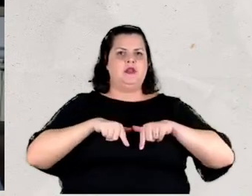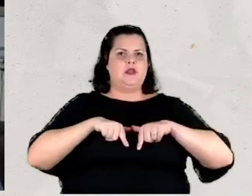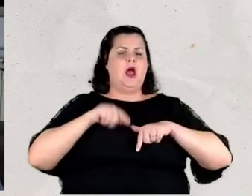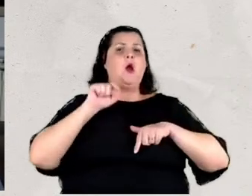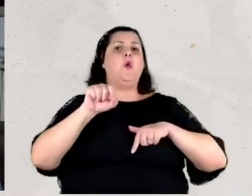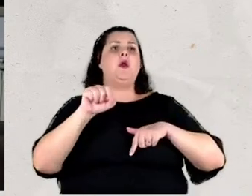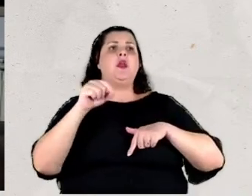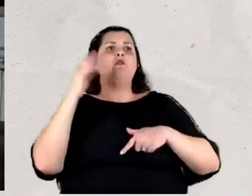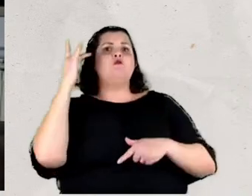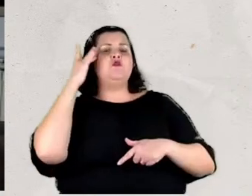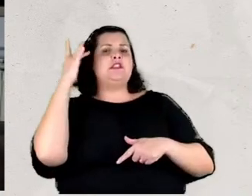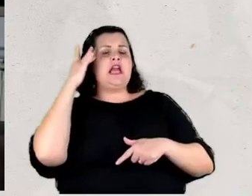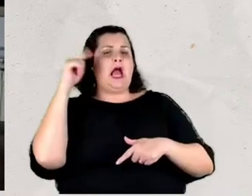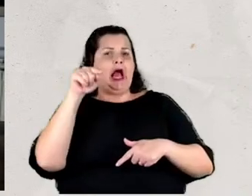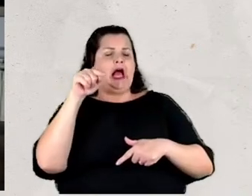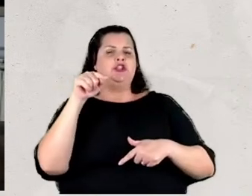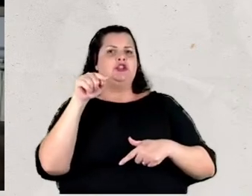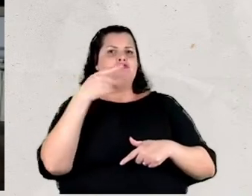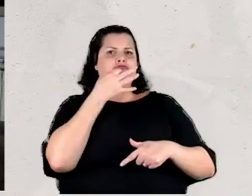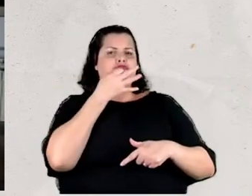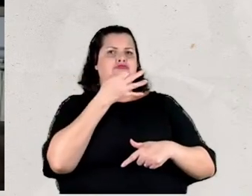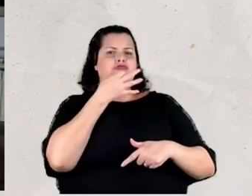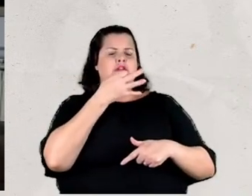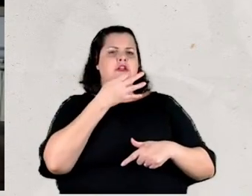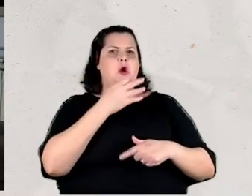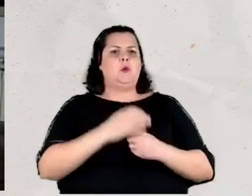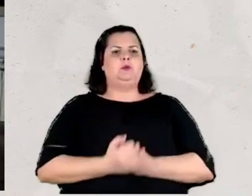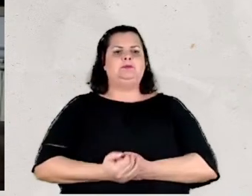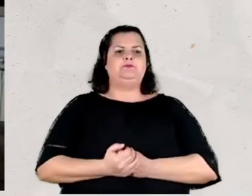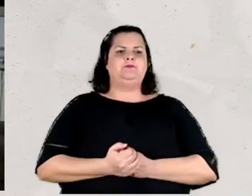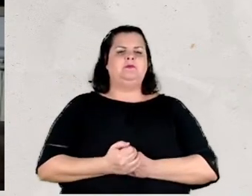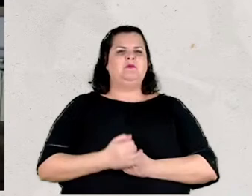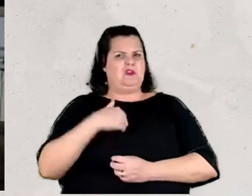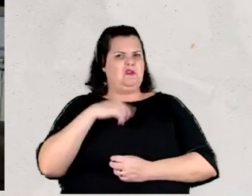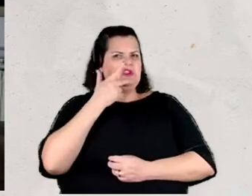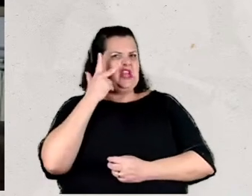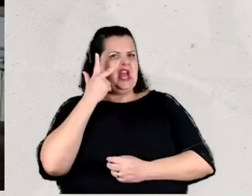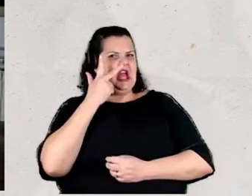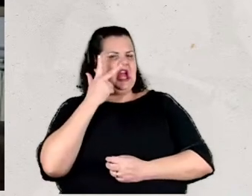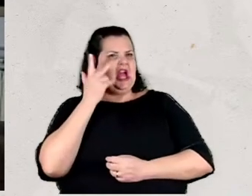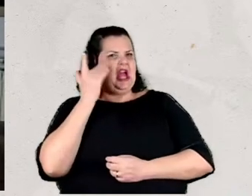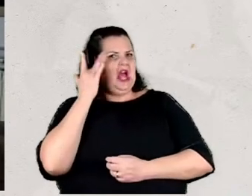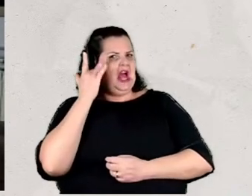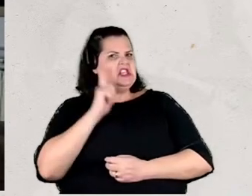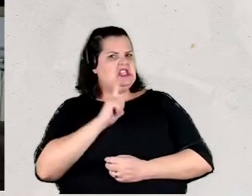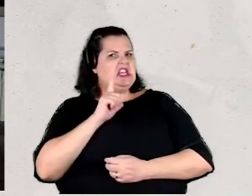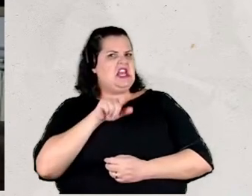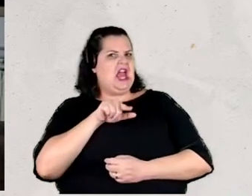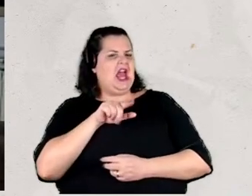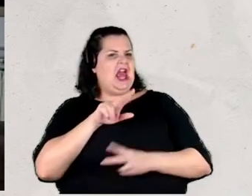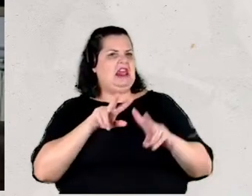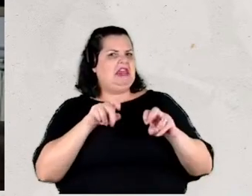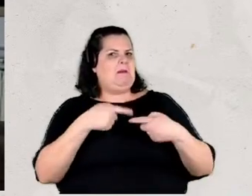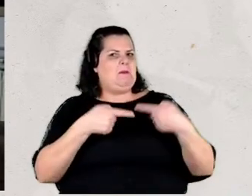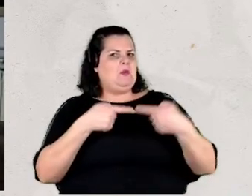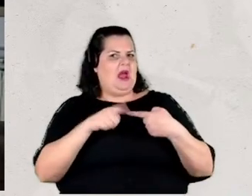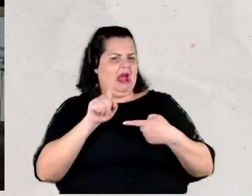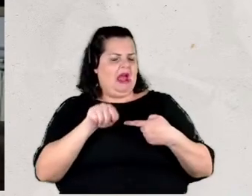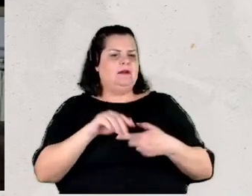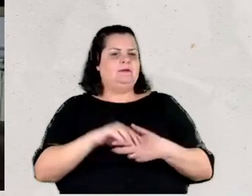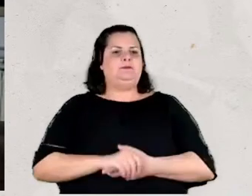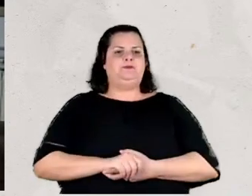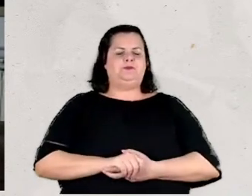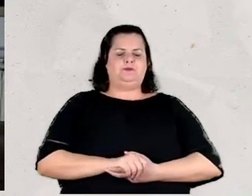How this visit has an influence in the Israeli political? An influence on what? Of the visit of